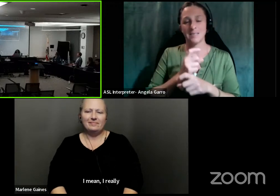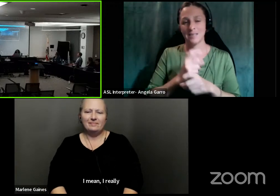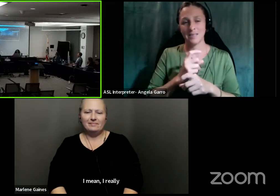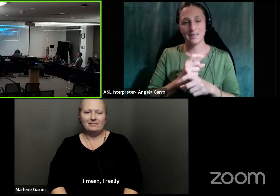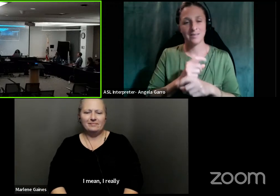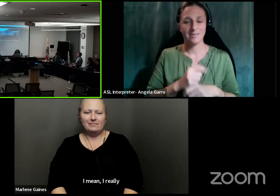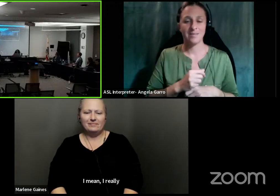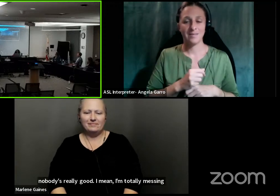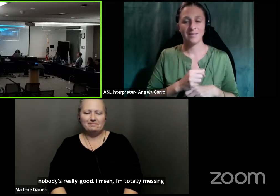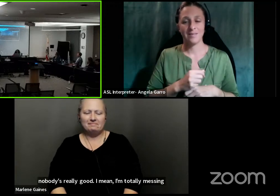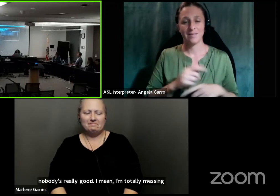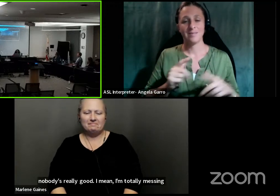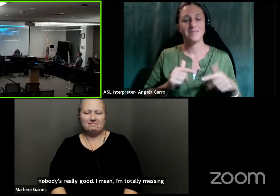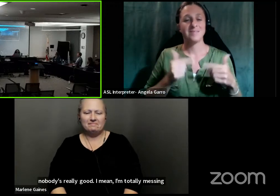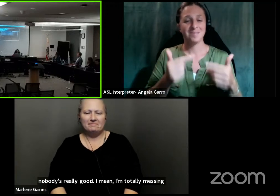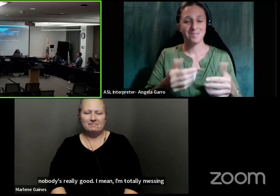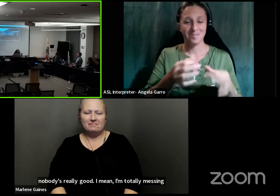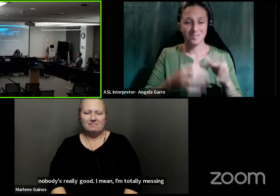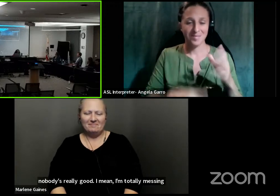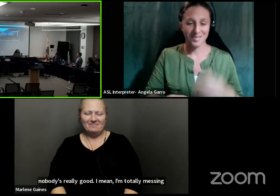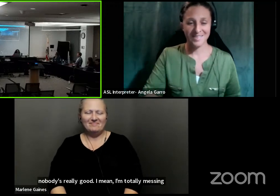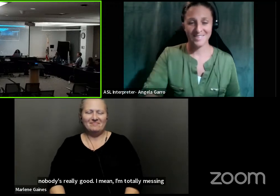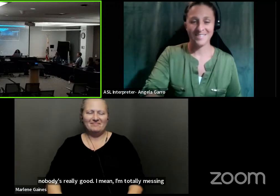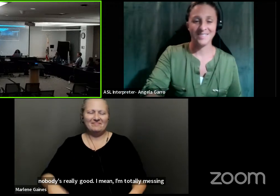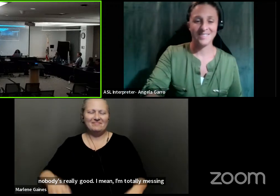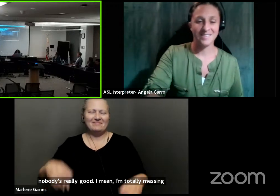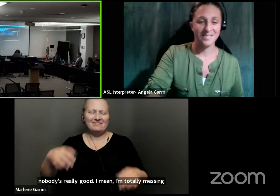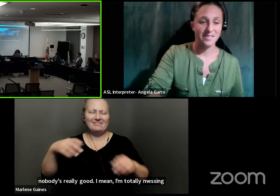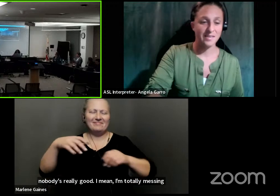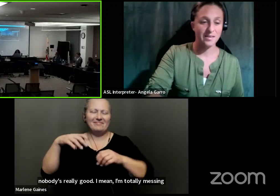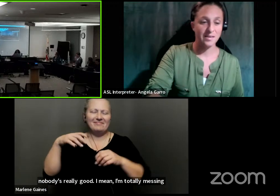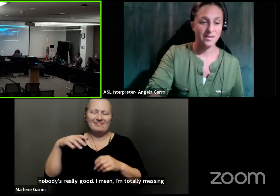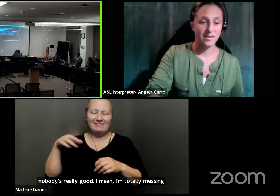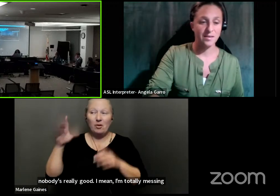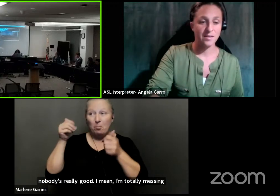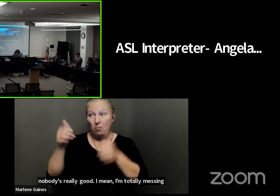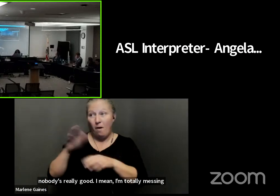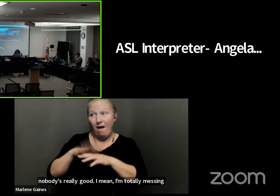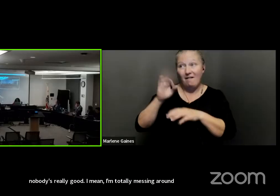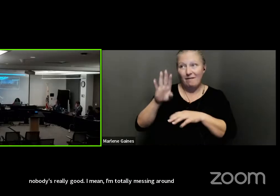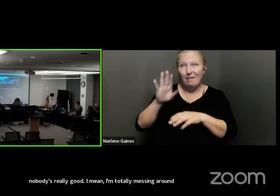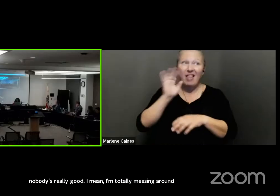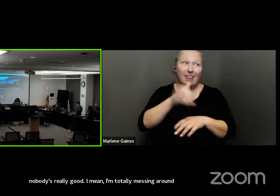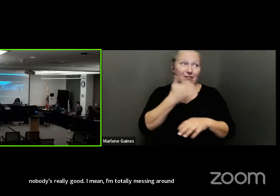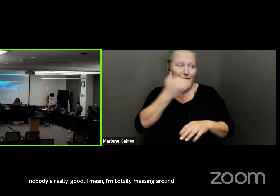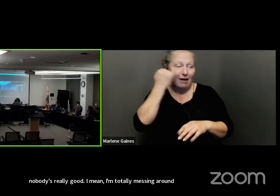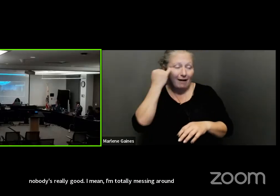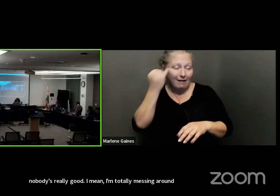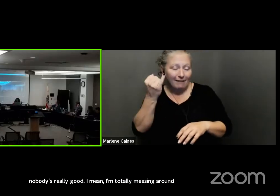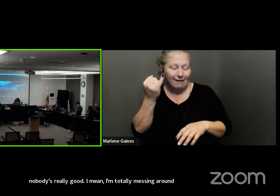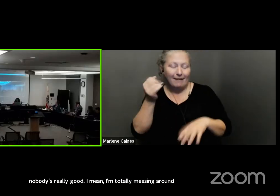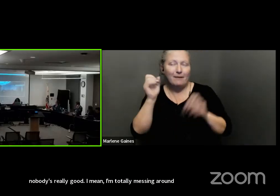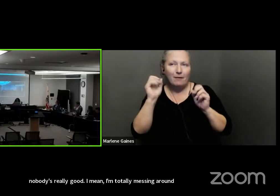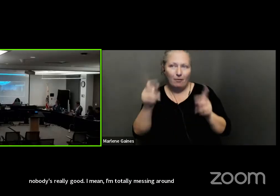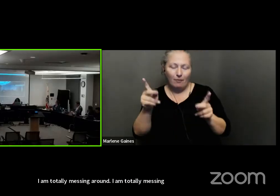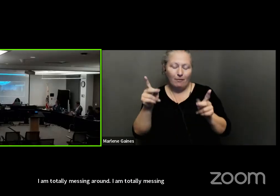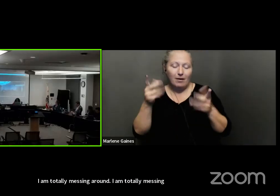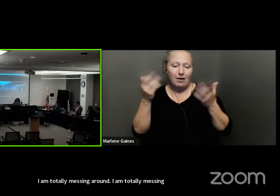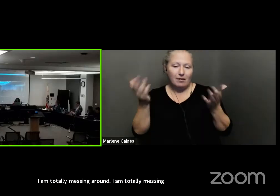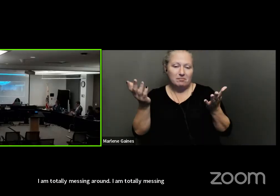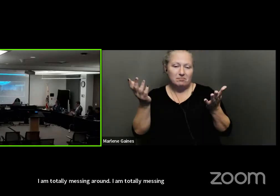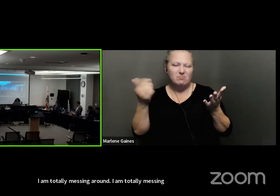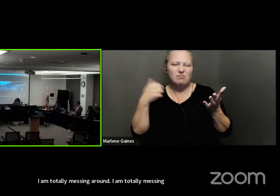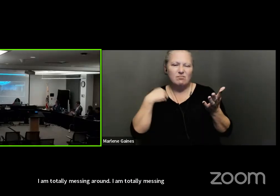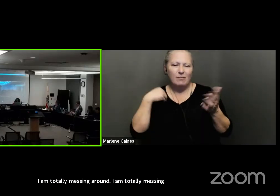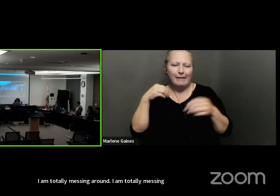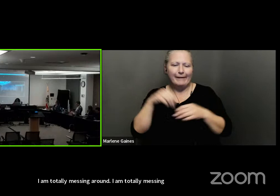it on Facebook. Yeah. I will. Yeah. Yeah, that sounds like a really good idea. Okay. On that note, no, I was in a